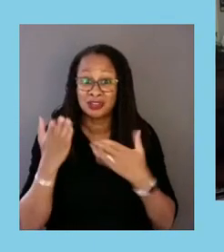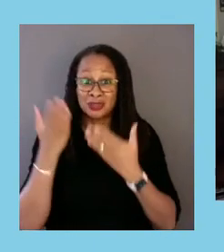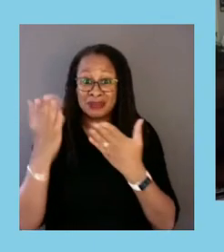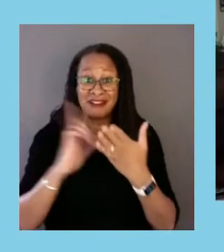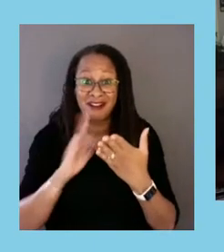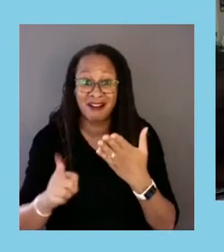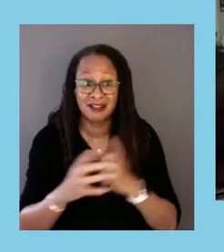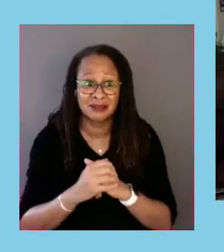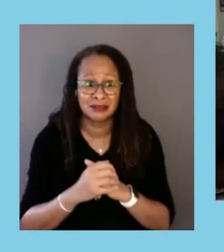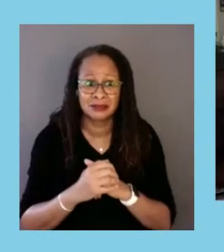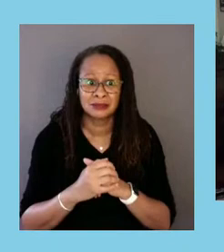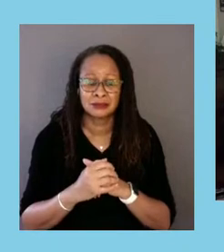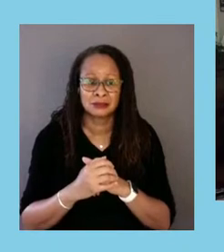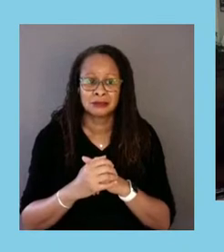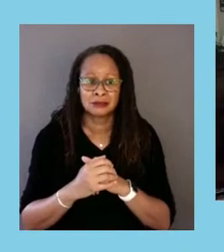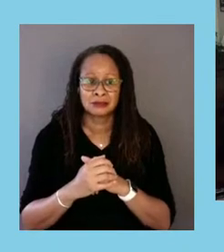because